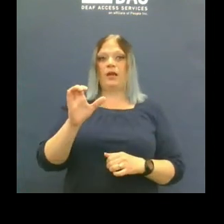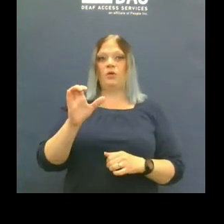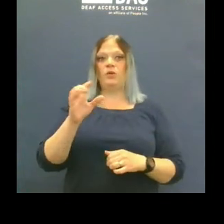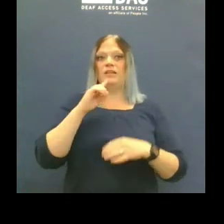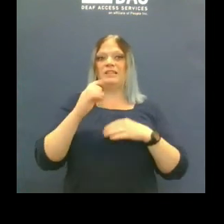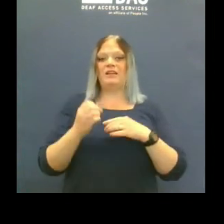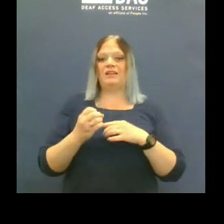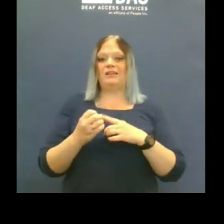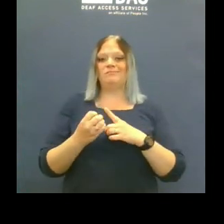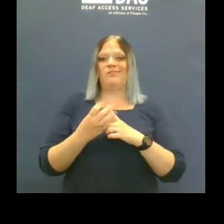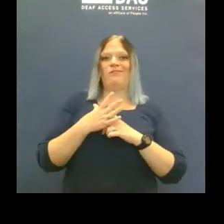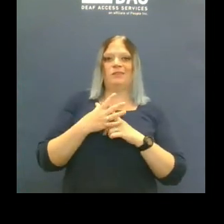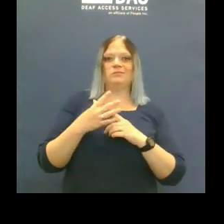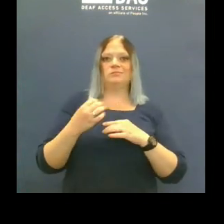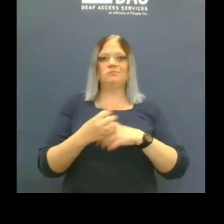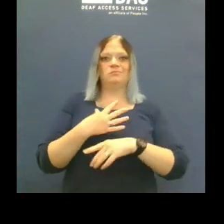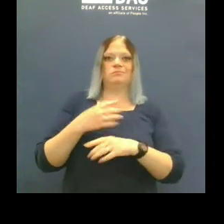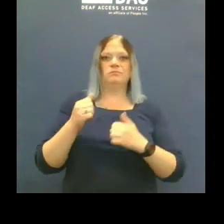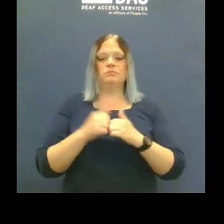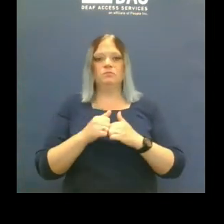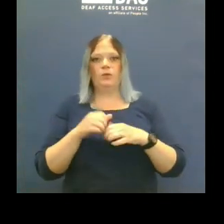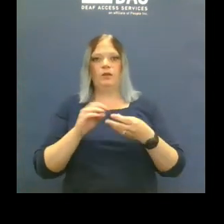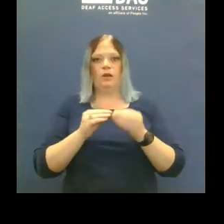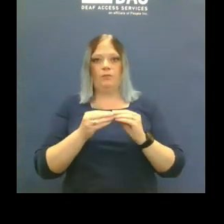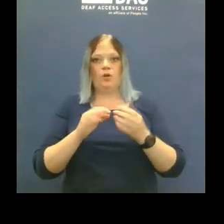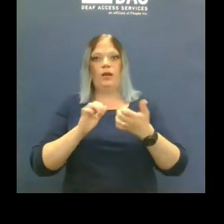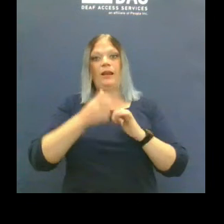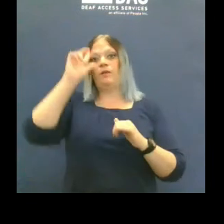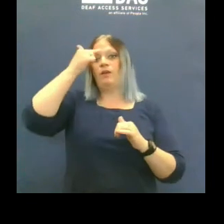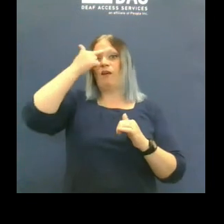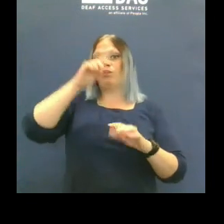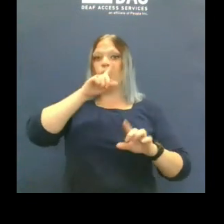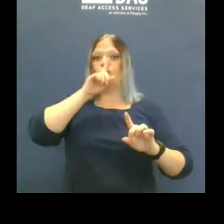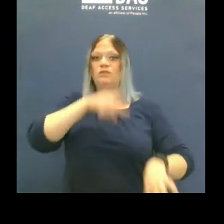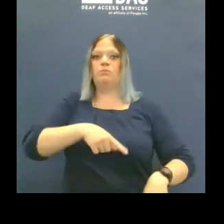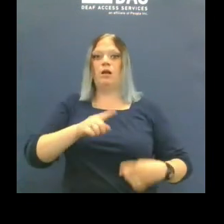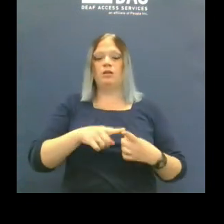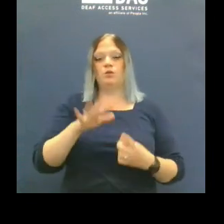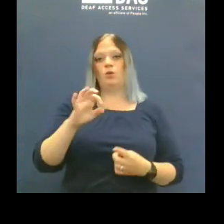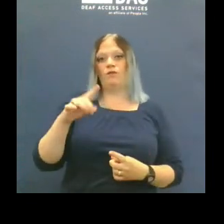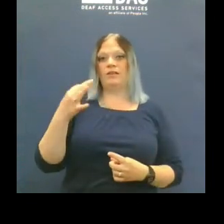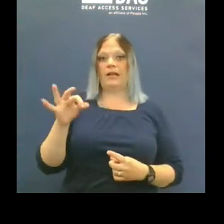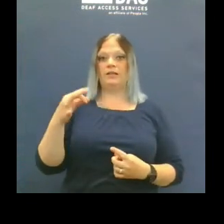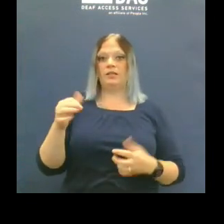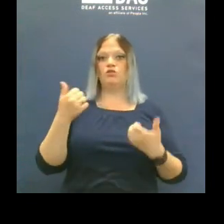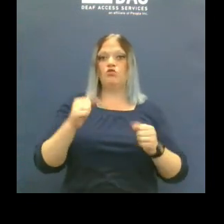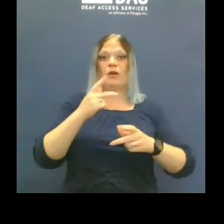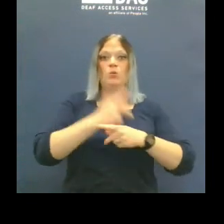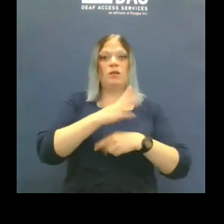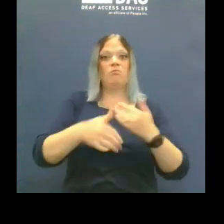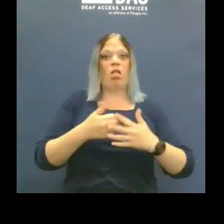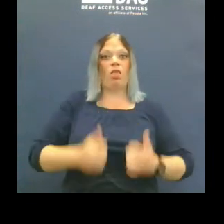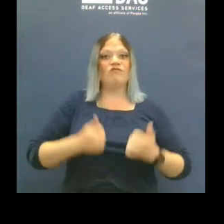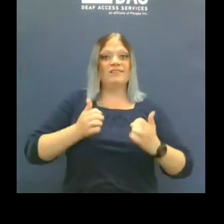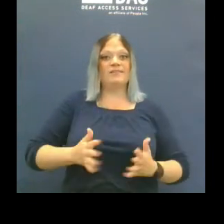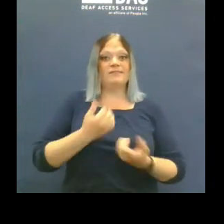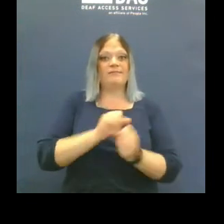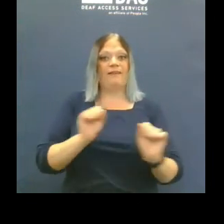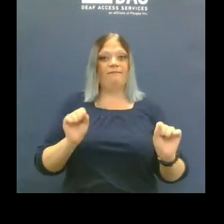with COVID-19, and now we're going to talk about how our government is responding to COVID-19 to try to keep all our residents